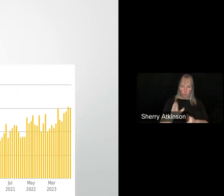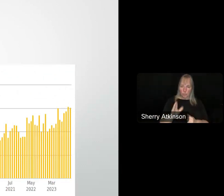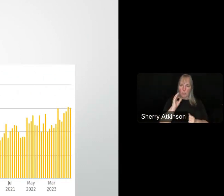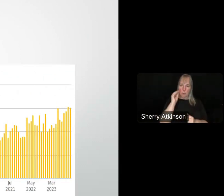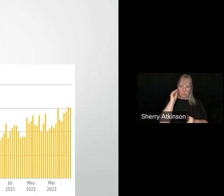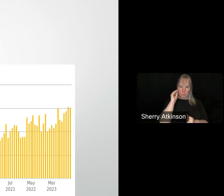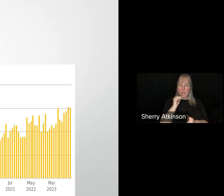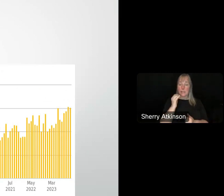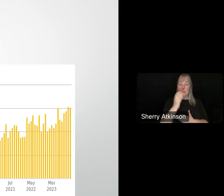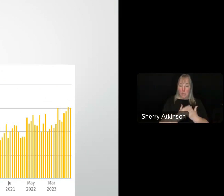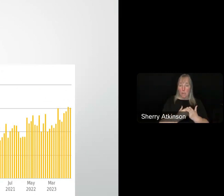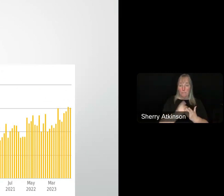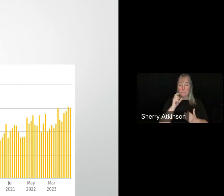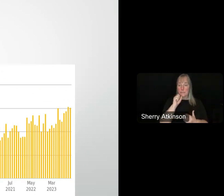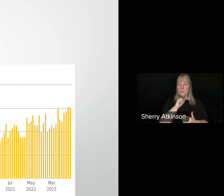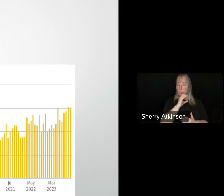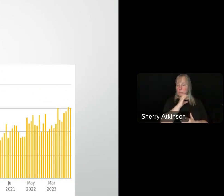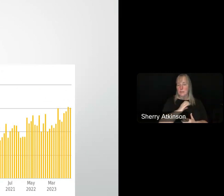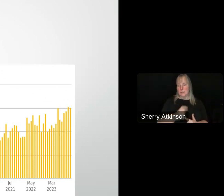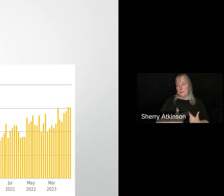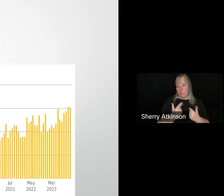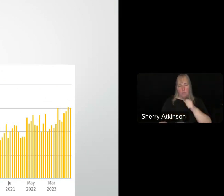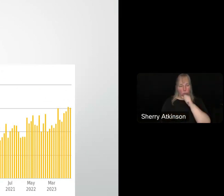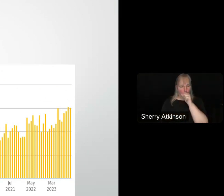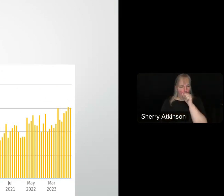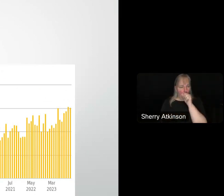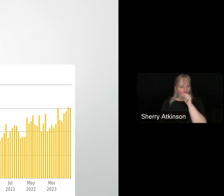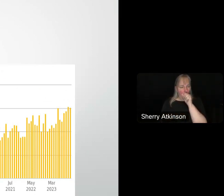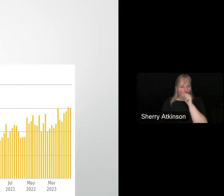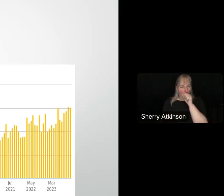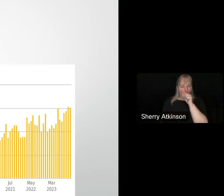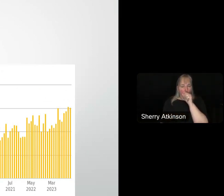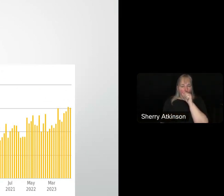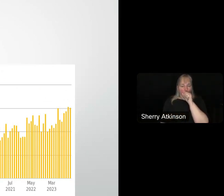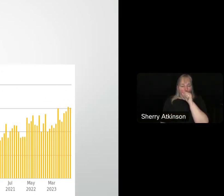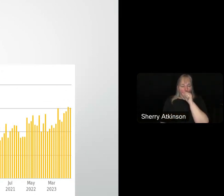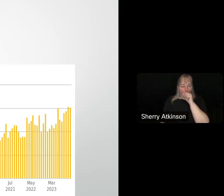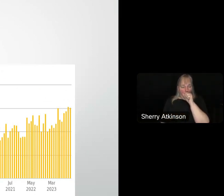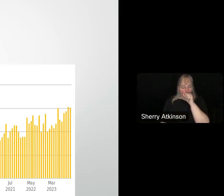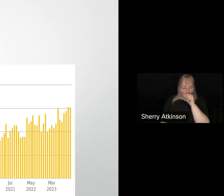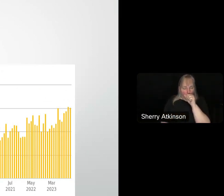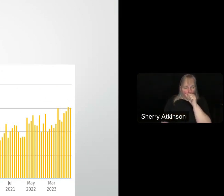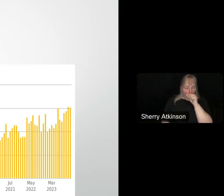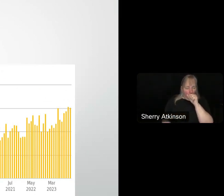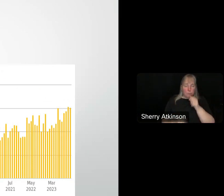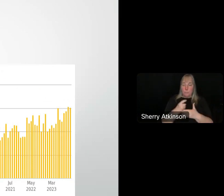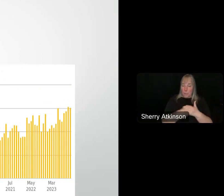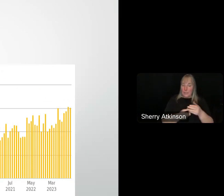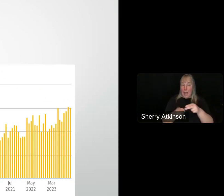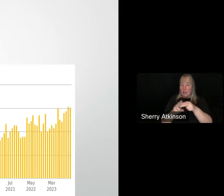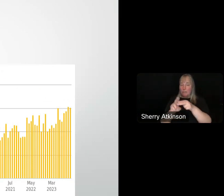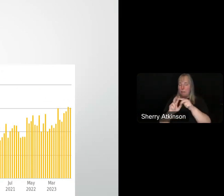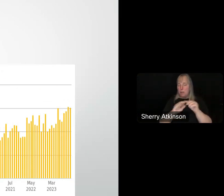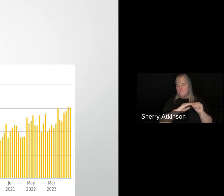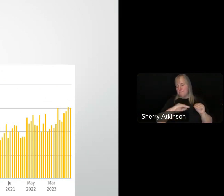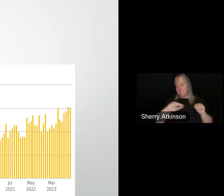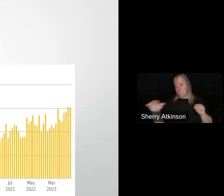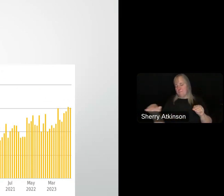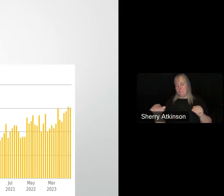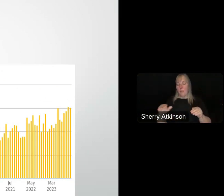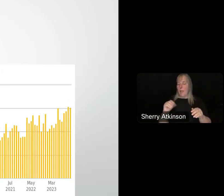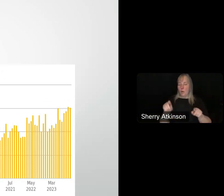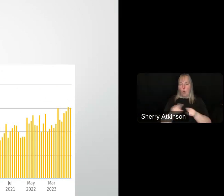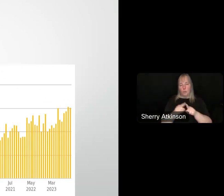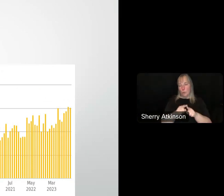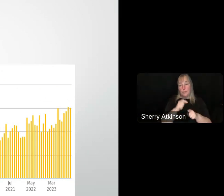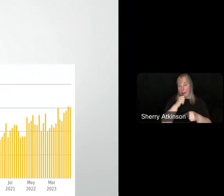homes, and some of our senior living right now. So those prices have not elevated as fast, but they also do not come on market as fast